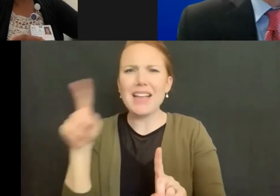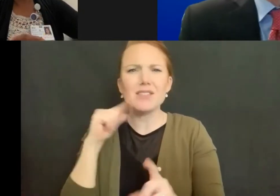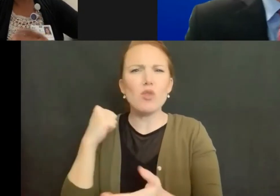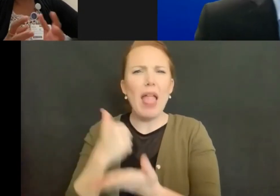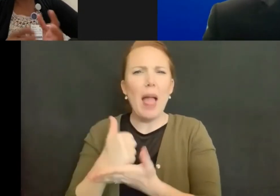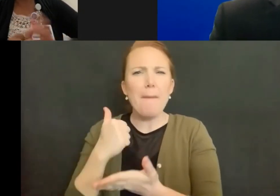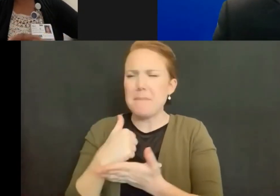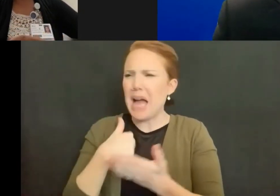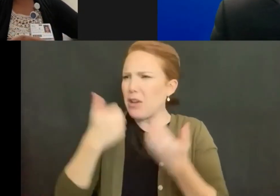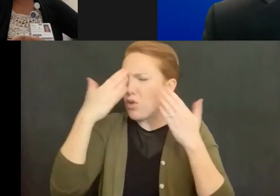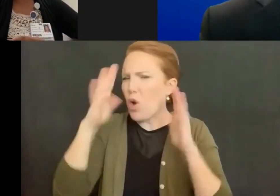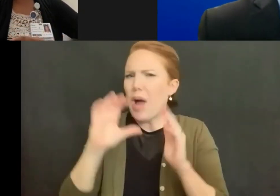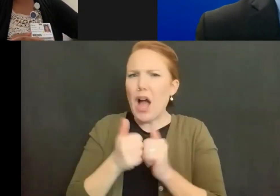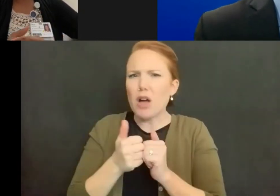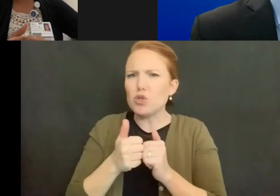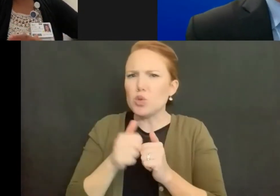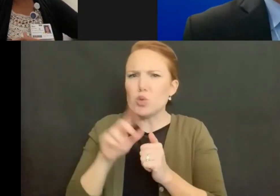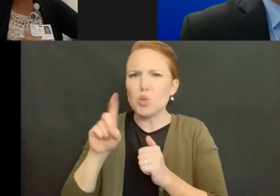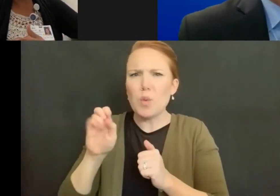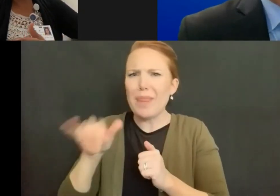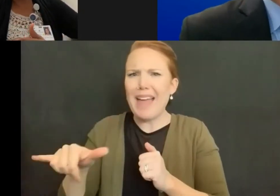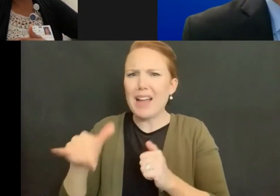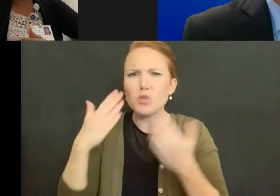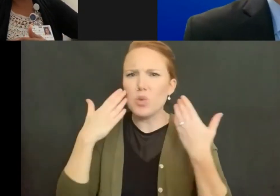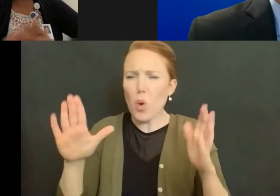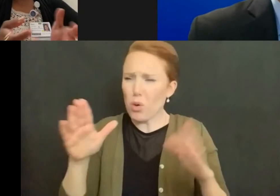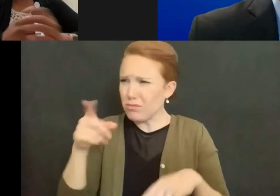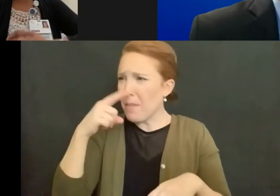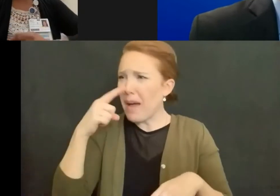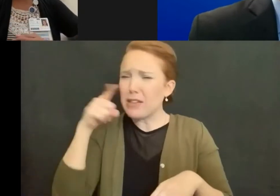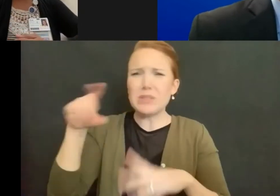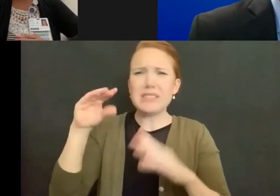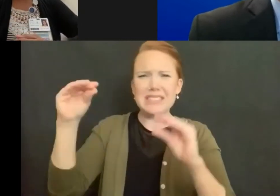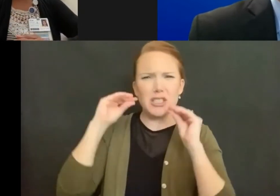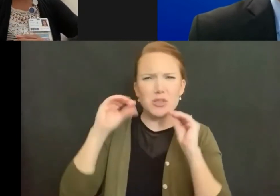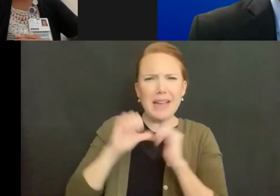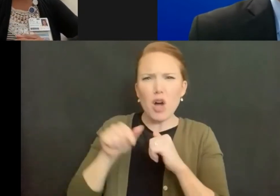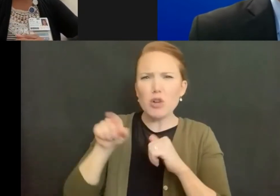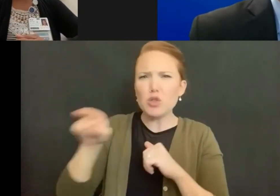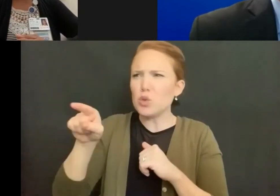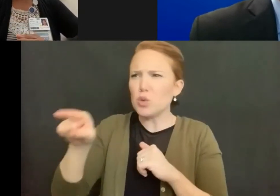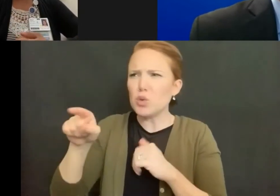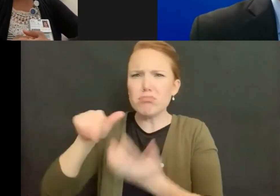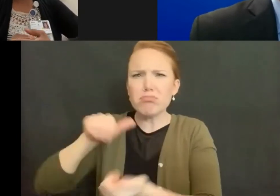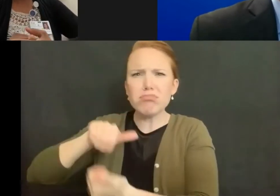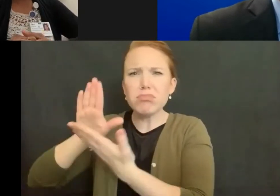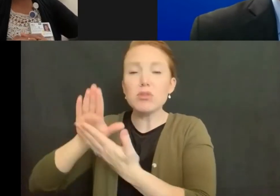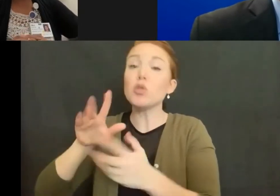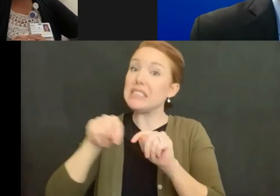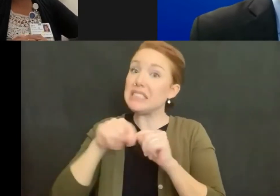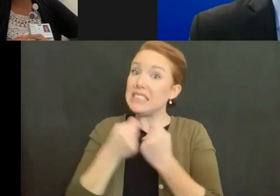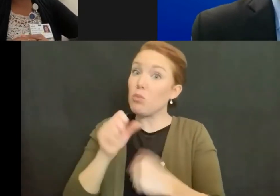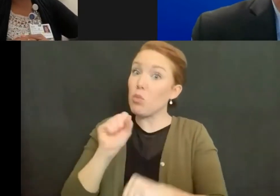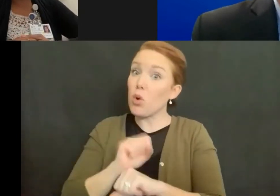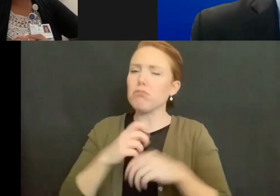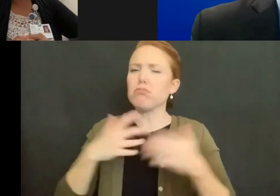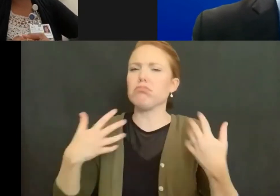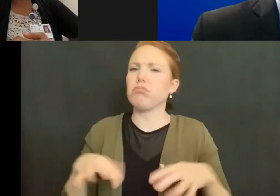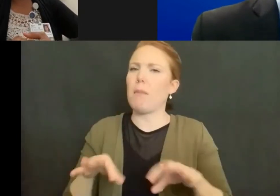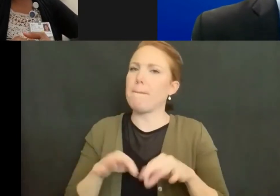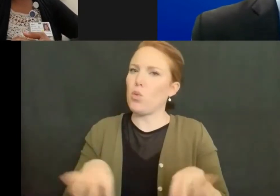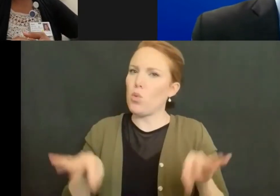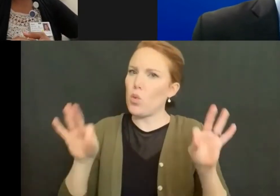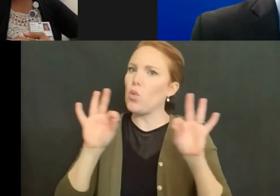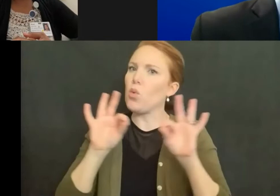know how to do this, or can you teach me the way you are doing it? So teamwork is very important.